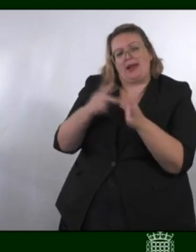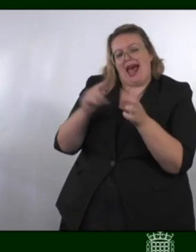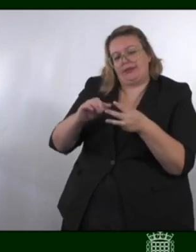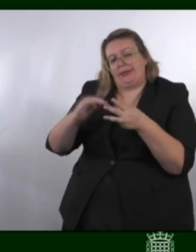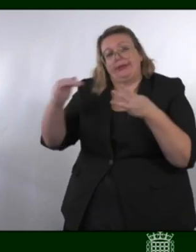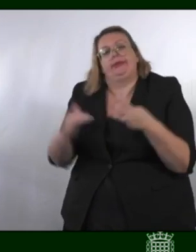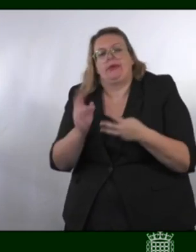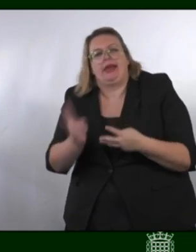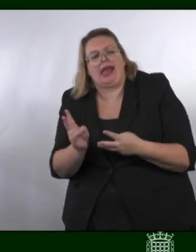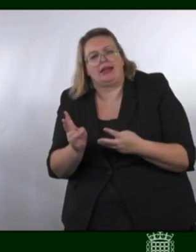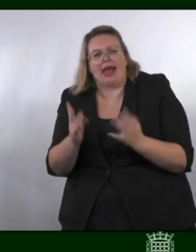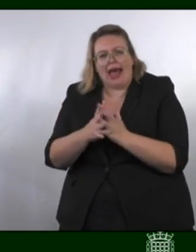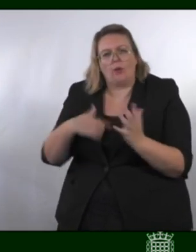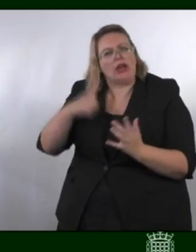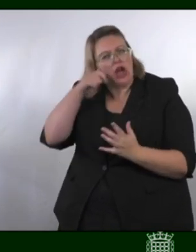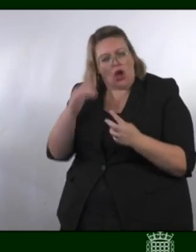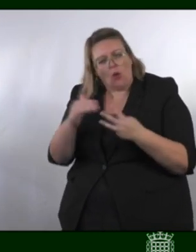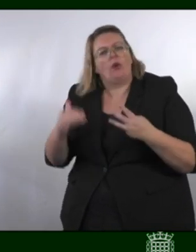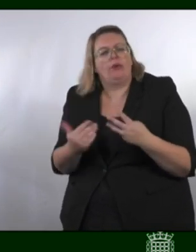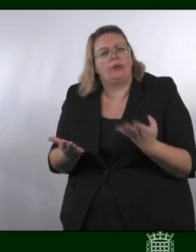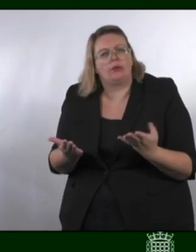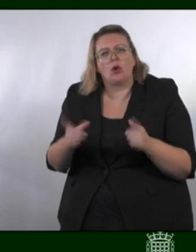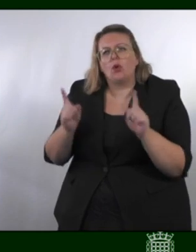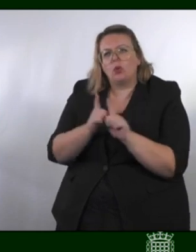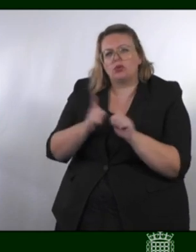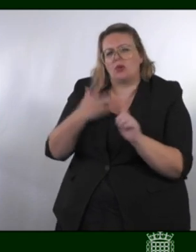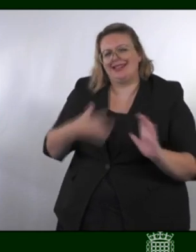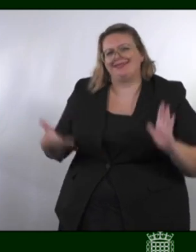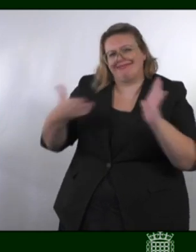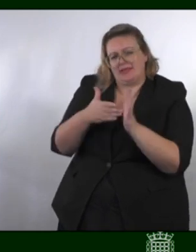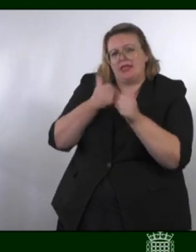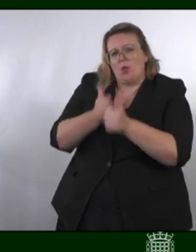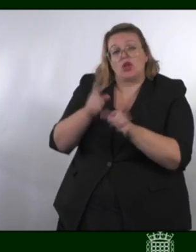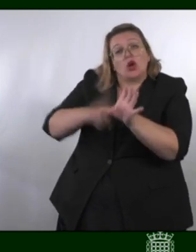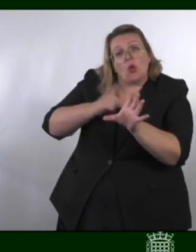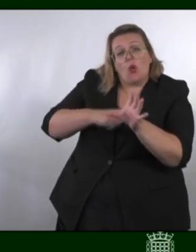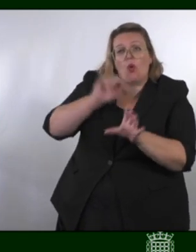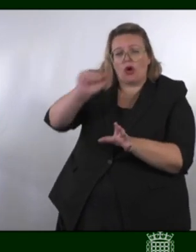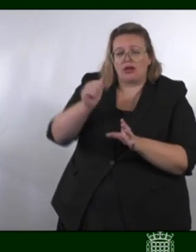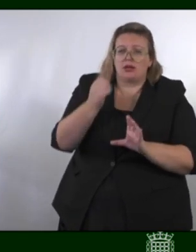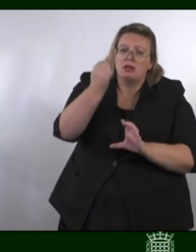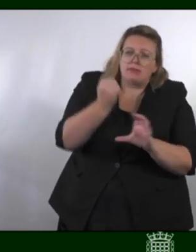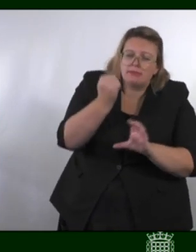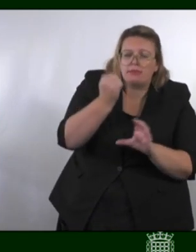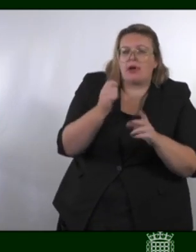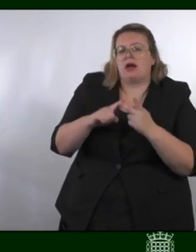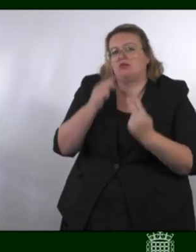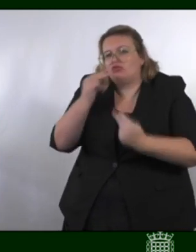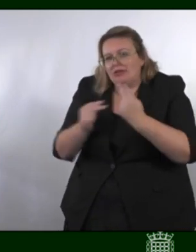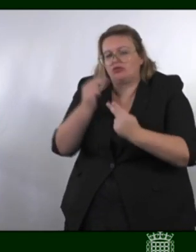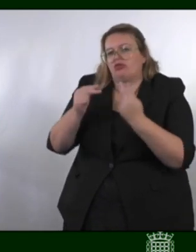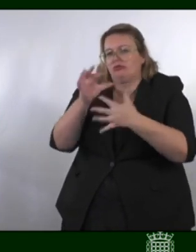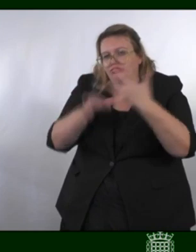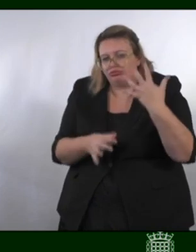urgently consider creation of specific support for York's hospitality industry suffering losses from the limbo that Tier 2